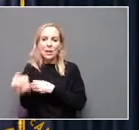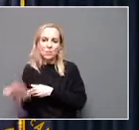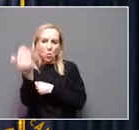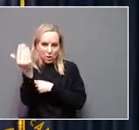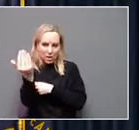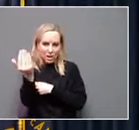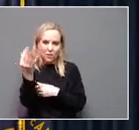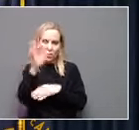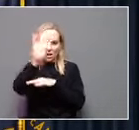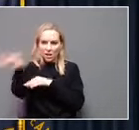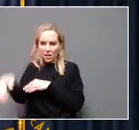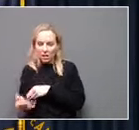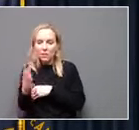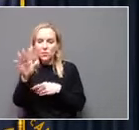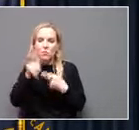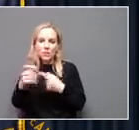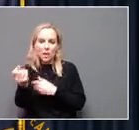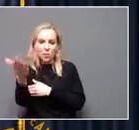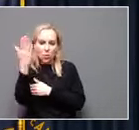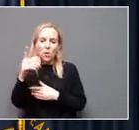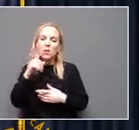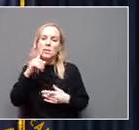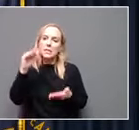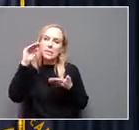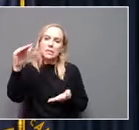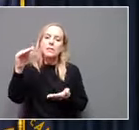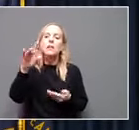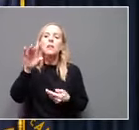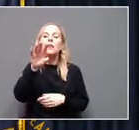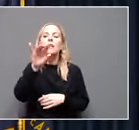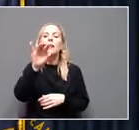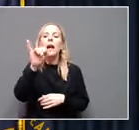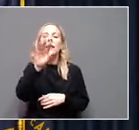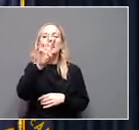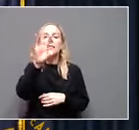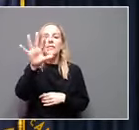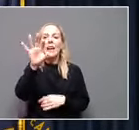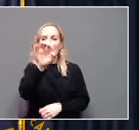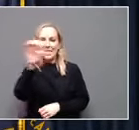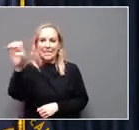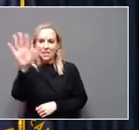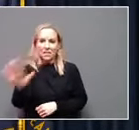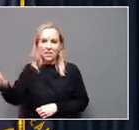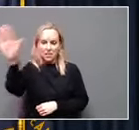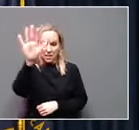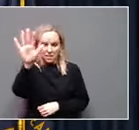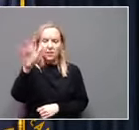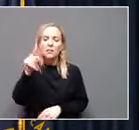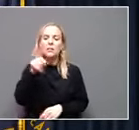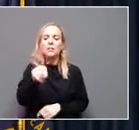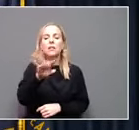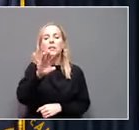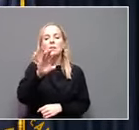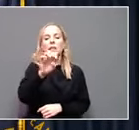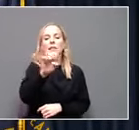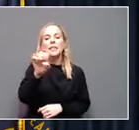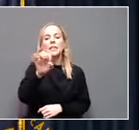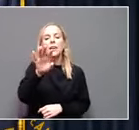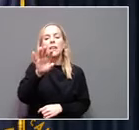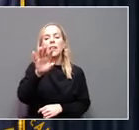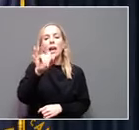snow accumulations are likely east of I-65, with the heaviest snow east of I-75. Very